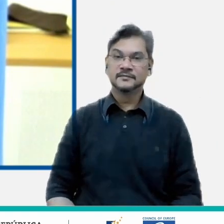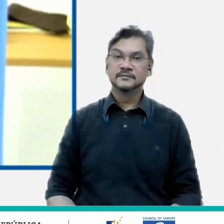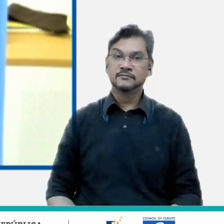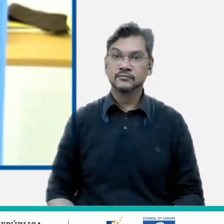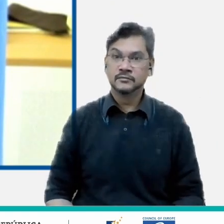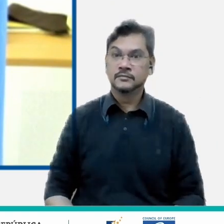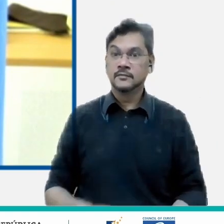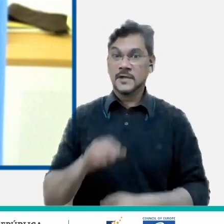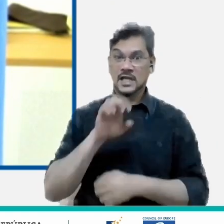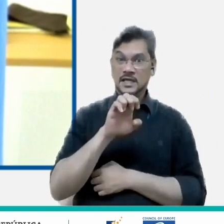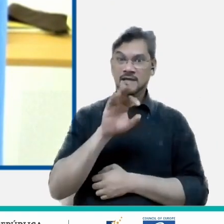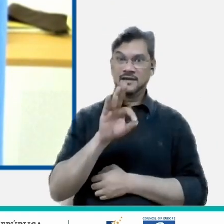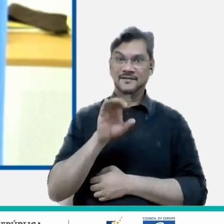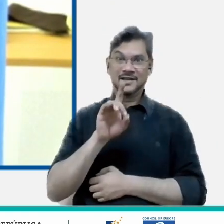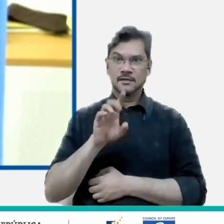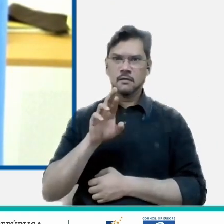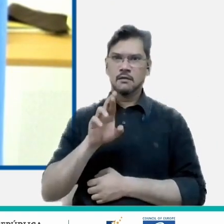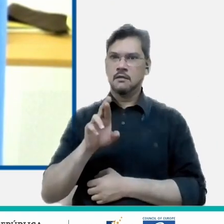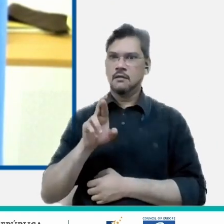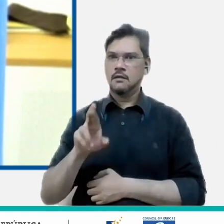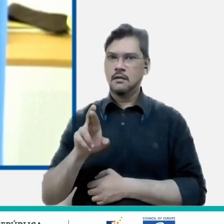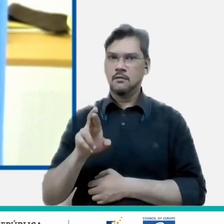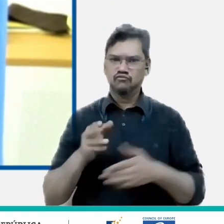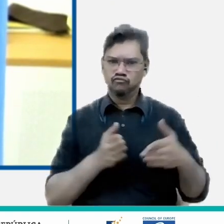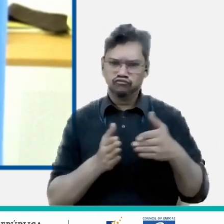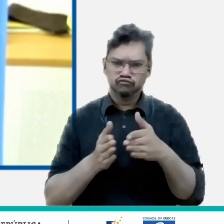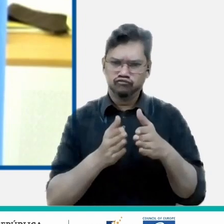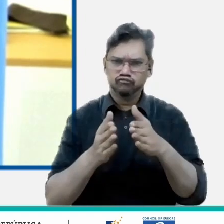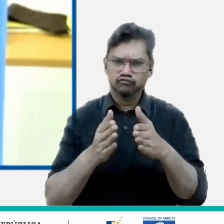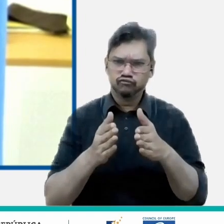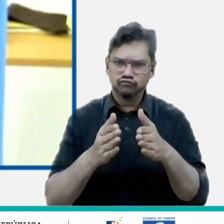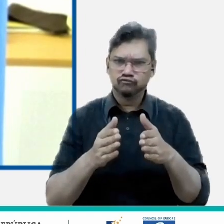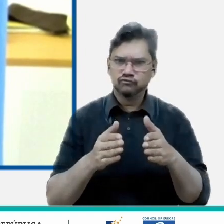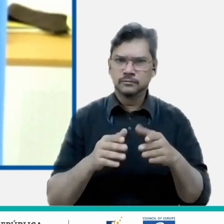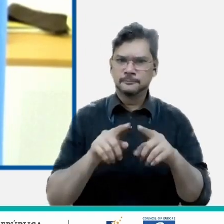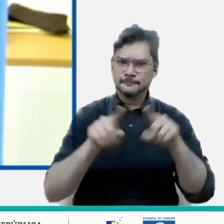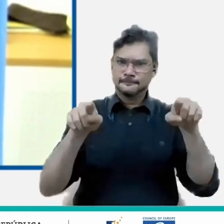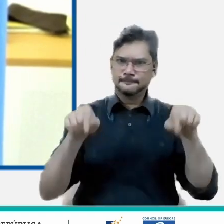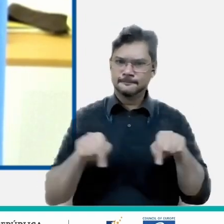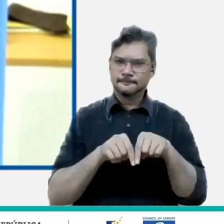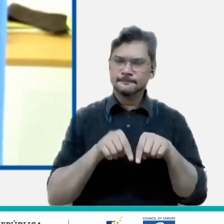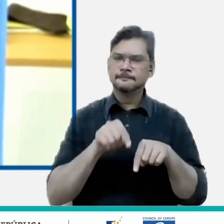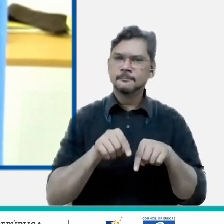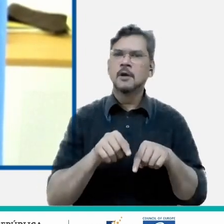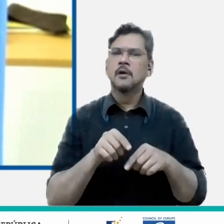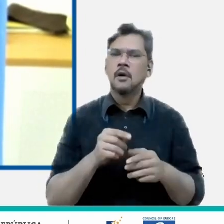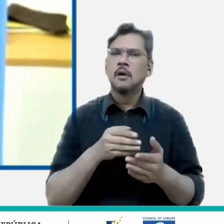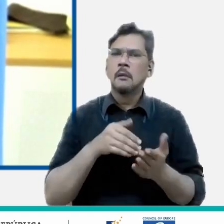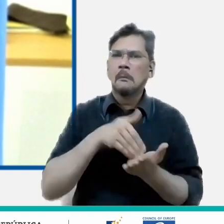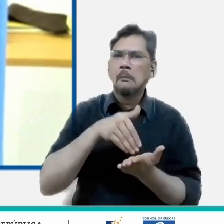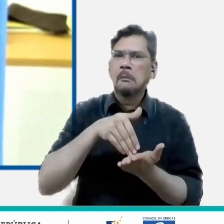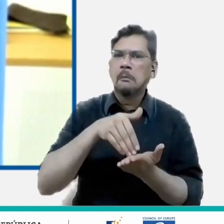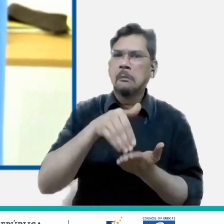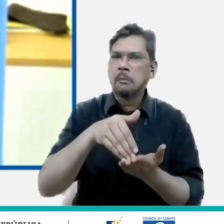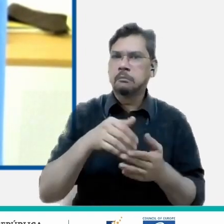roadmap, on which I congratulate all of us. I'm really pleased to hear that it